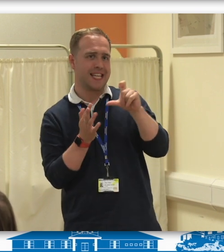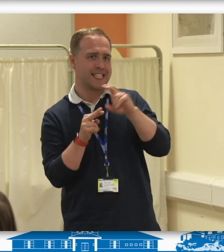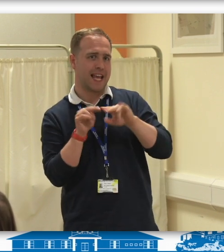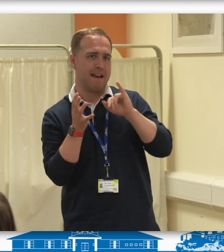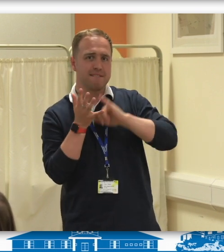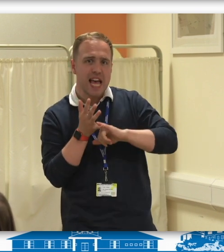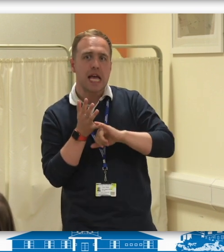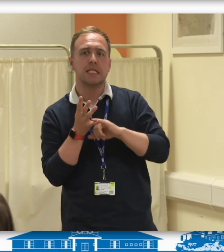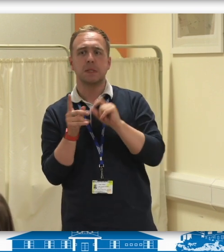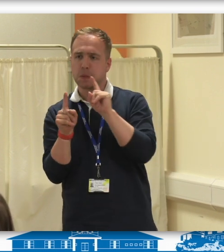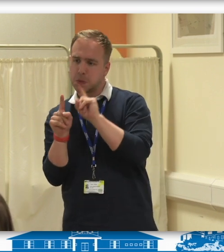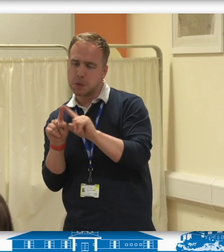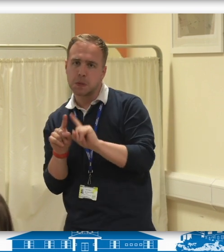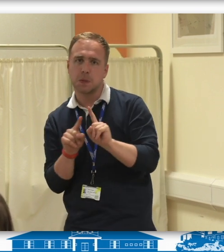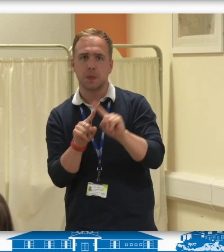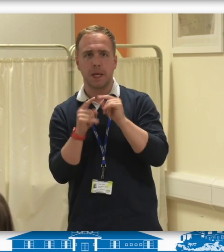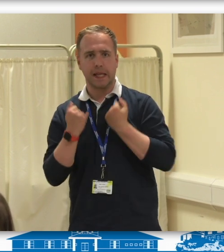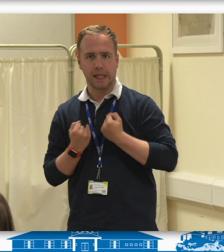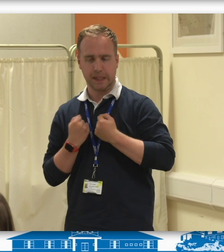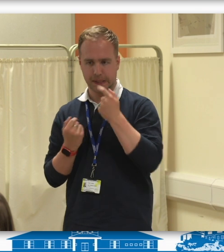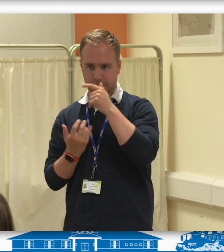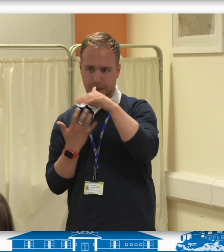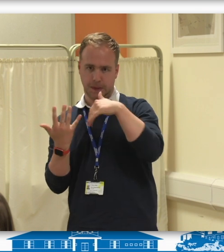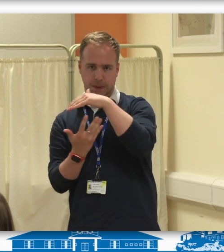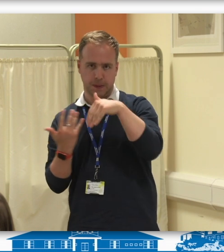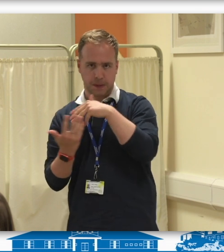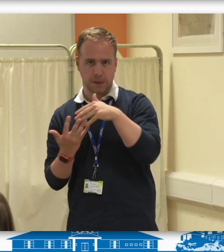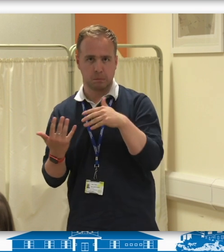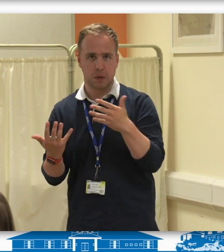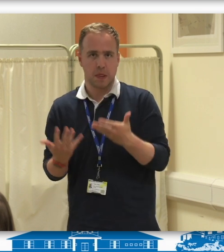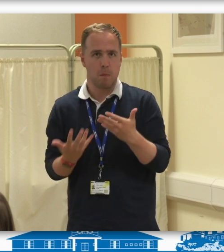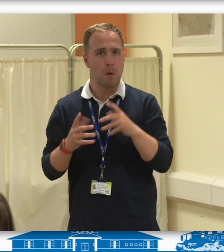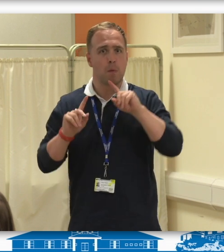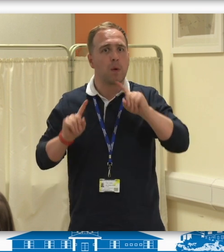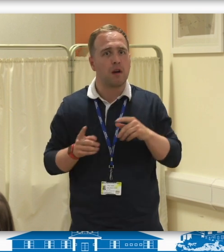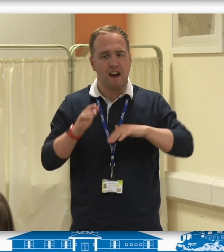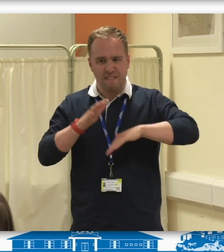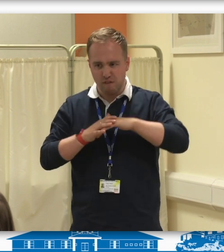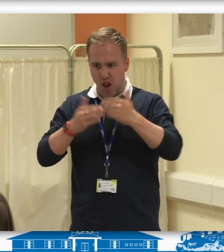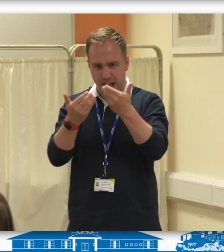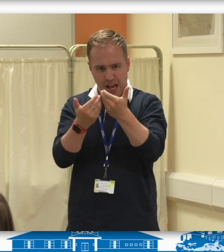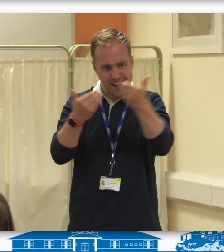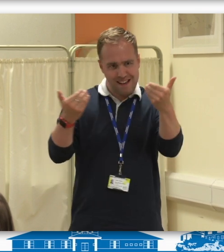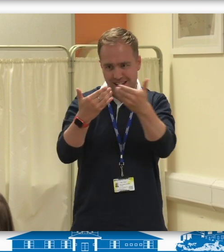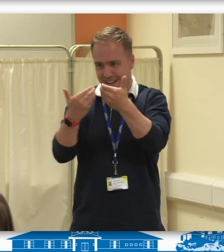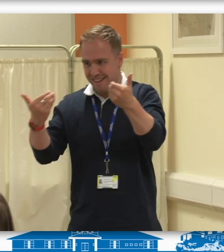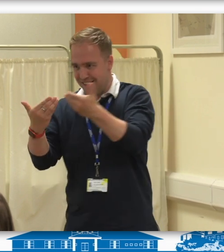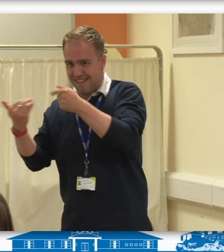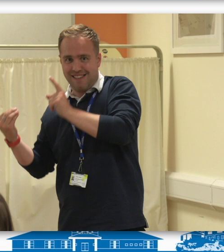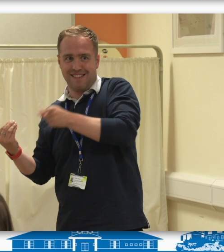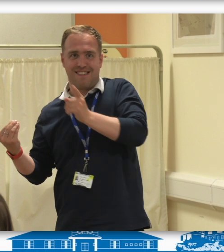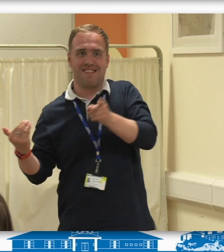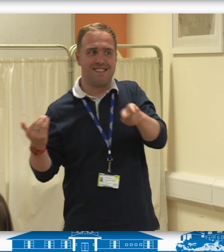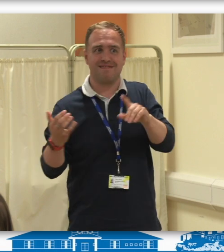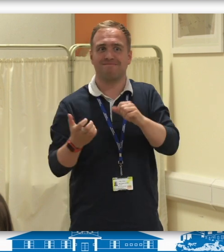of discrete, different conditions that currently we just don't have the tools to distinguish. The research isn't